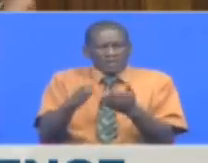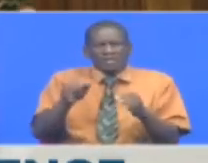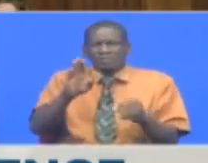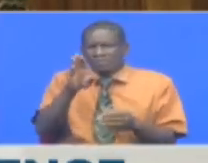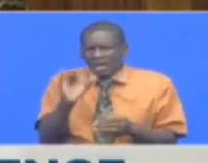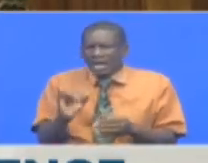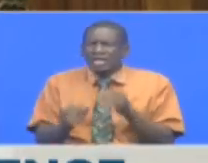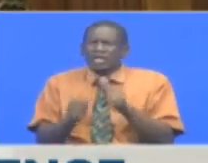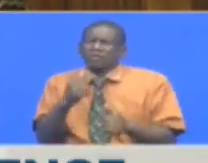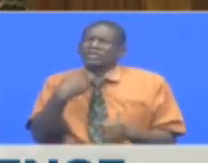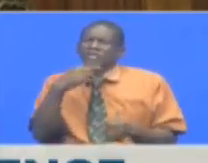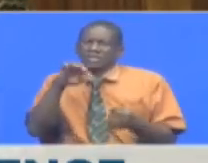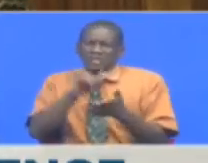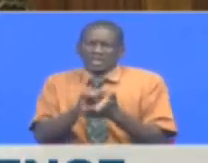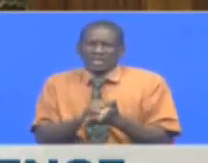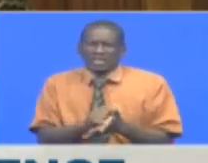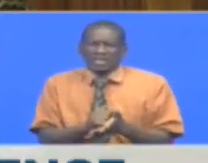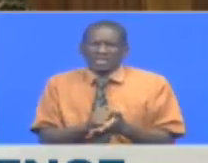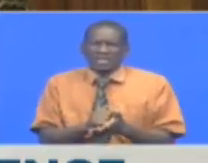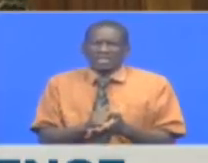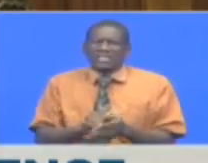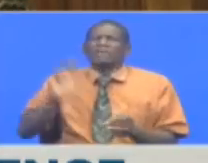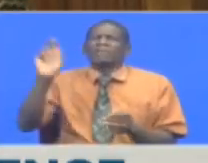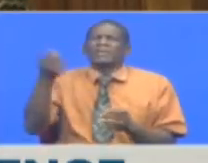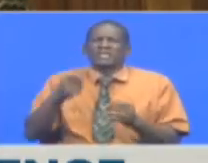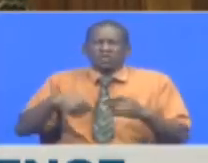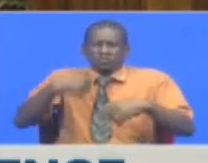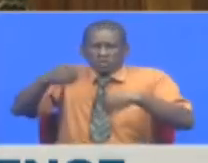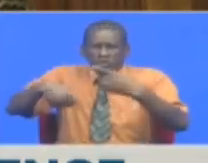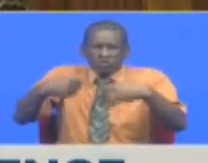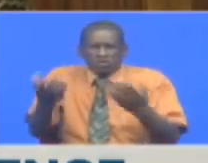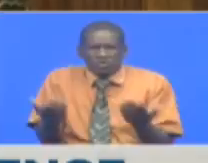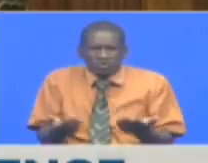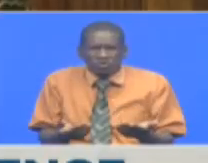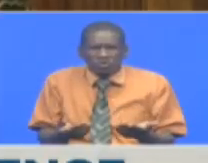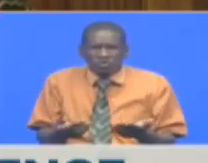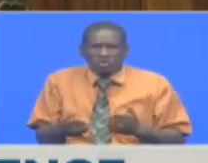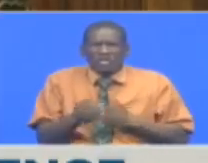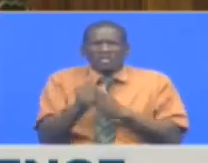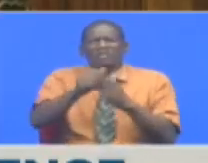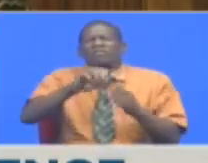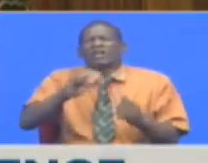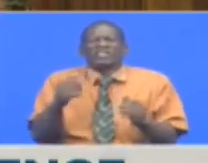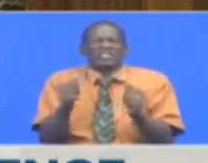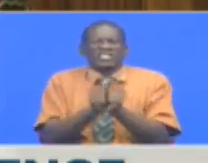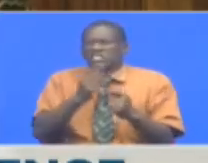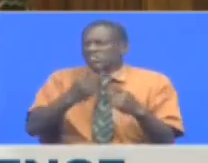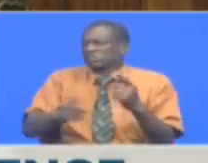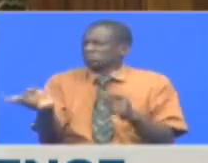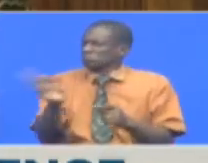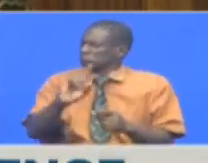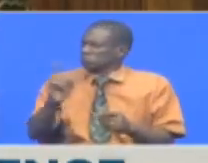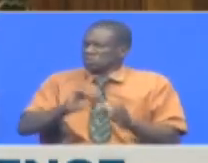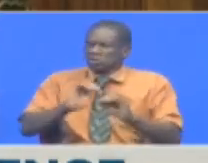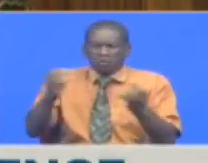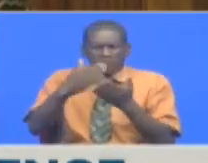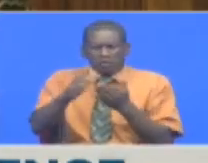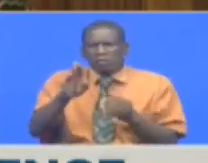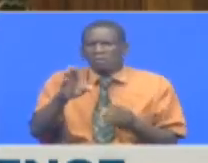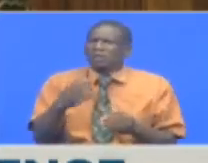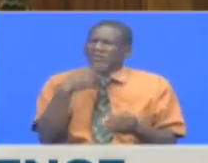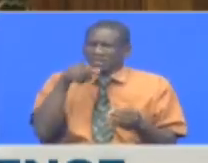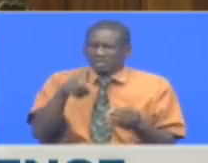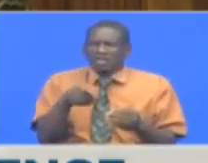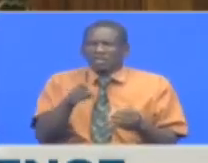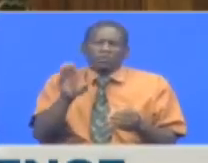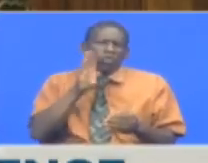that says that the incumbent president is going to continue for another 10 years. There is no clause. This is all propaganda